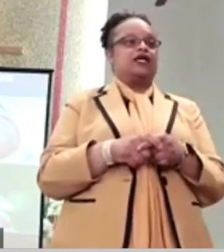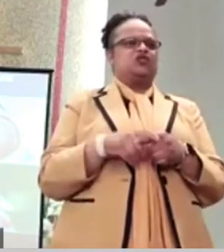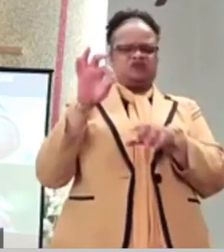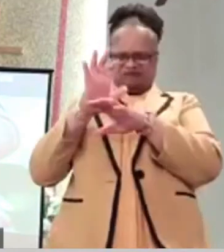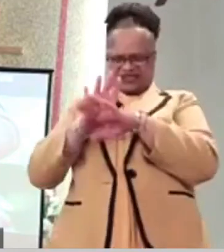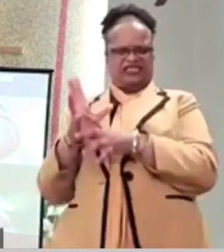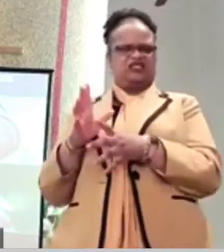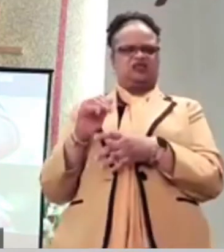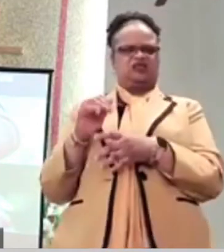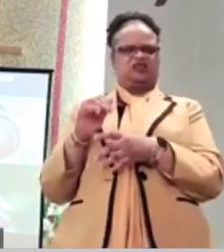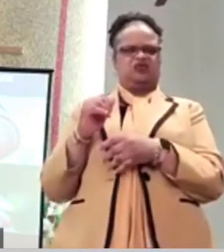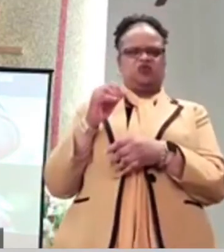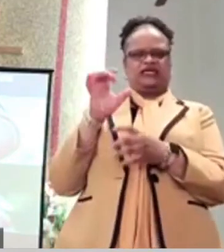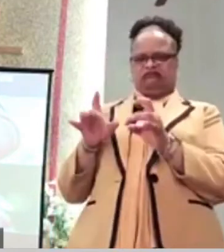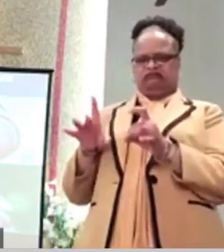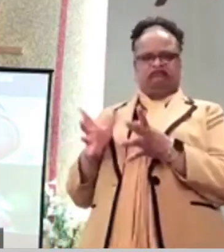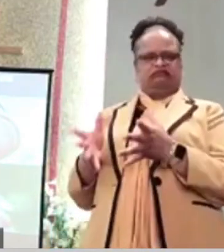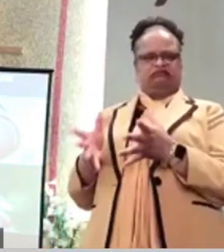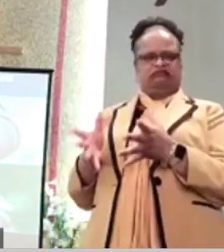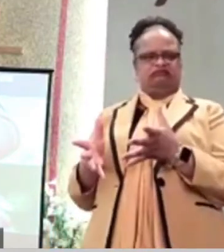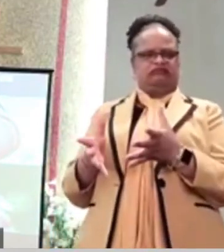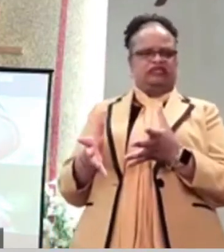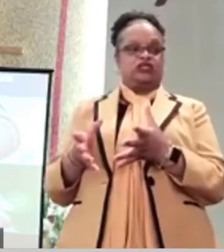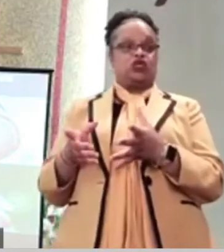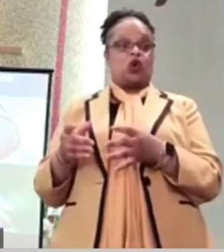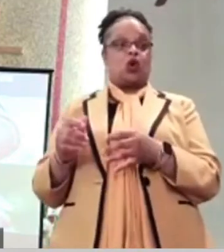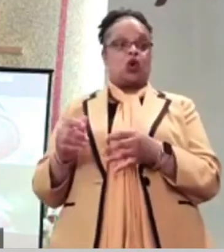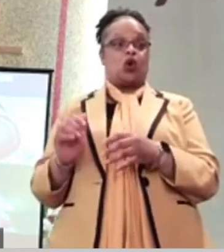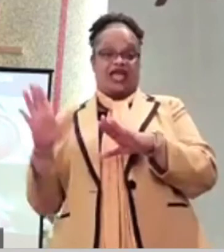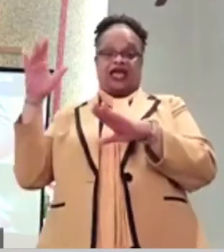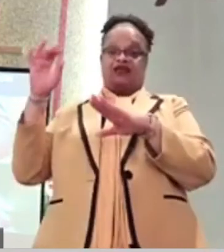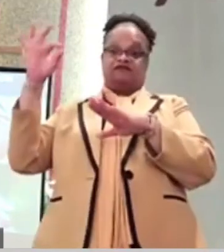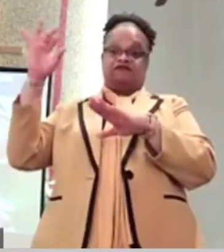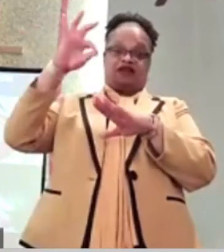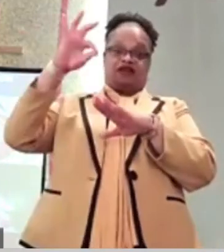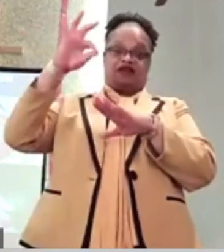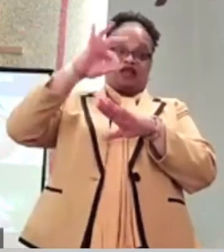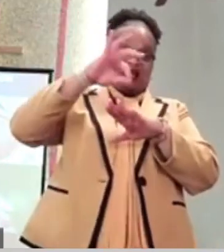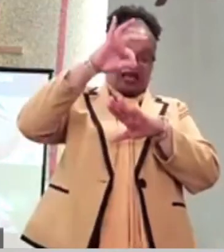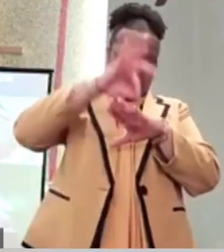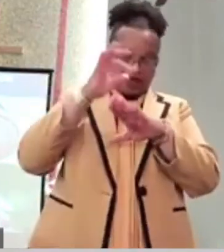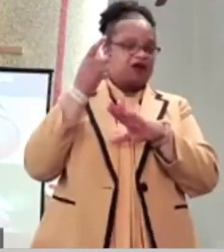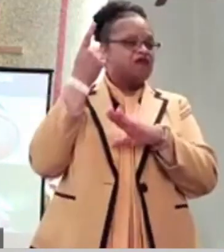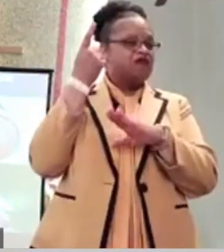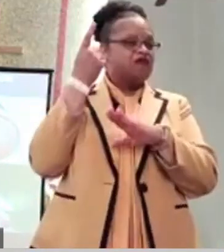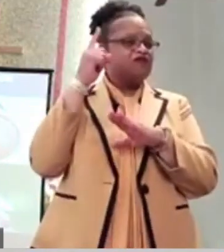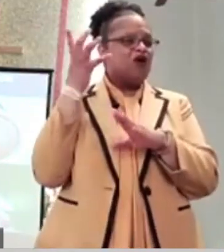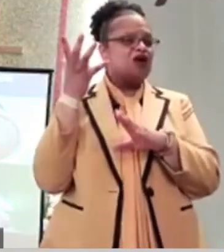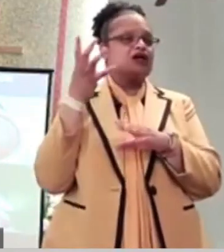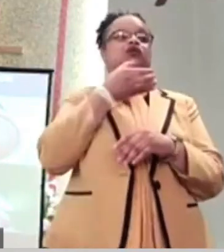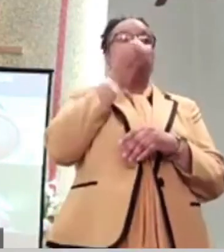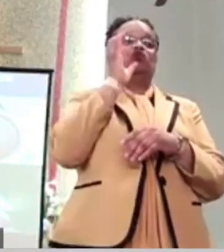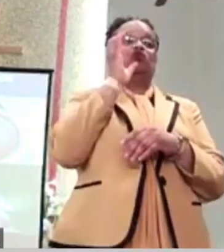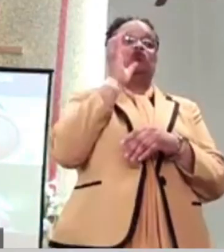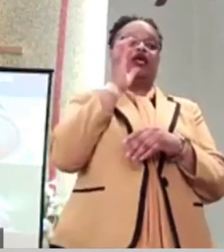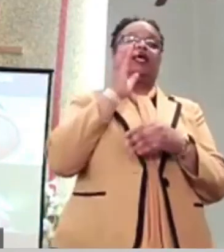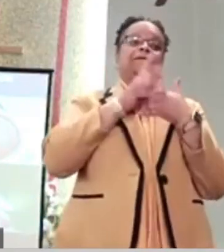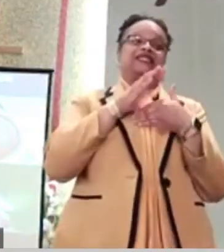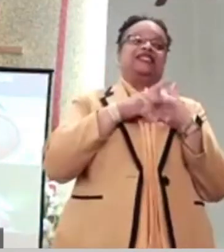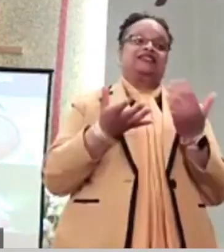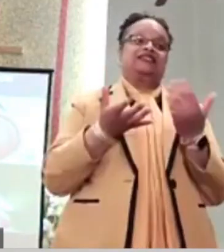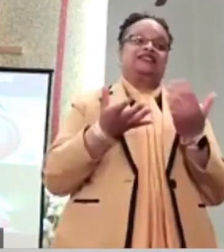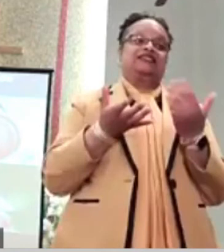annoying tiny insects that land on our much larger bodies, and their sole reason they land on us is to drink